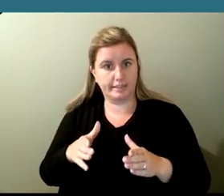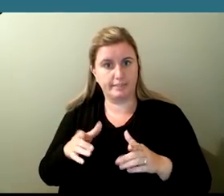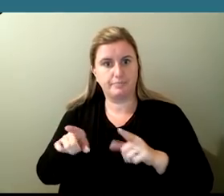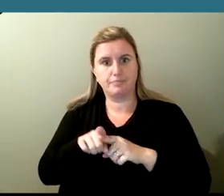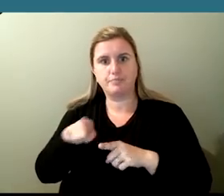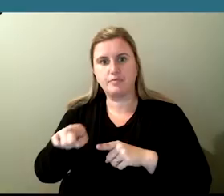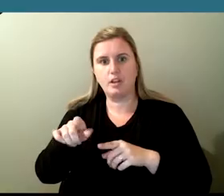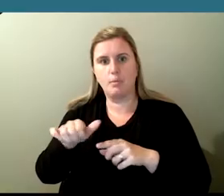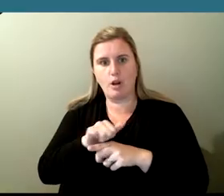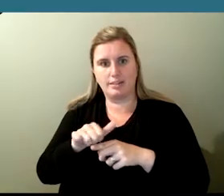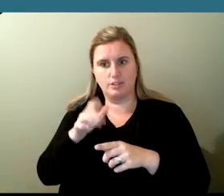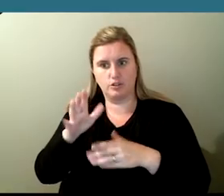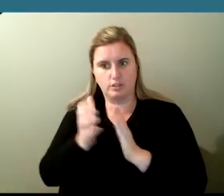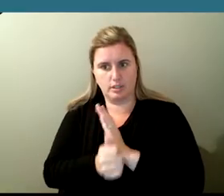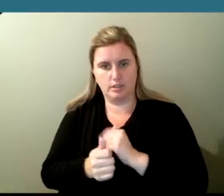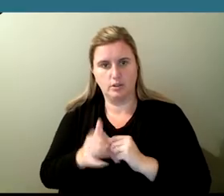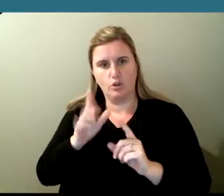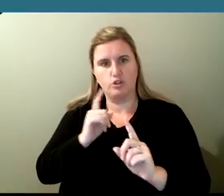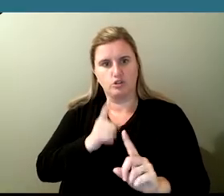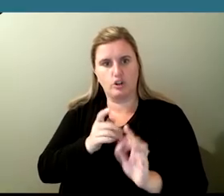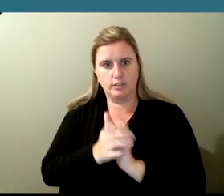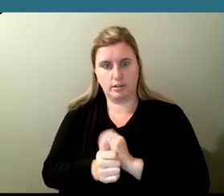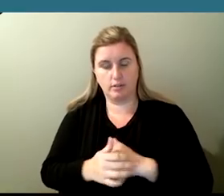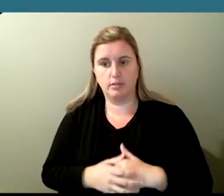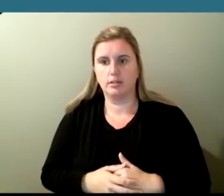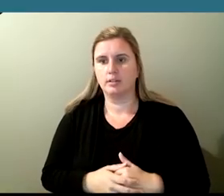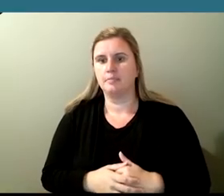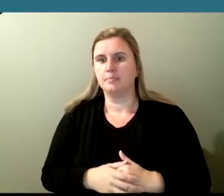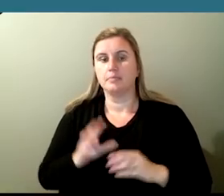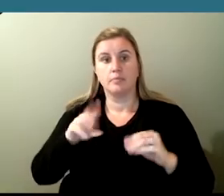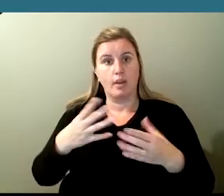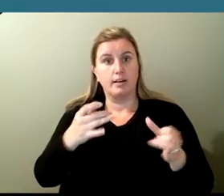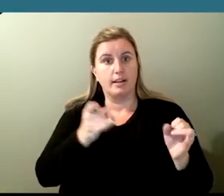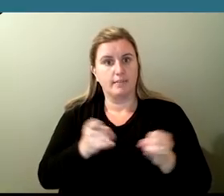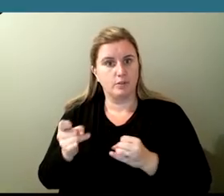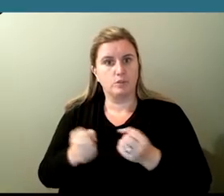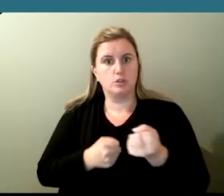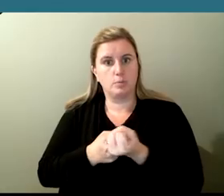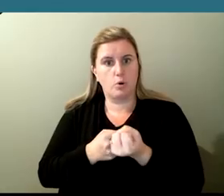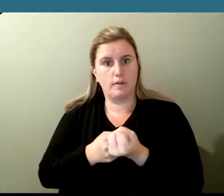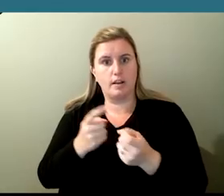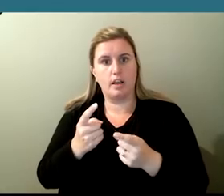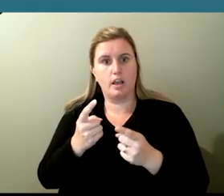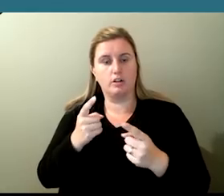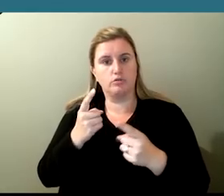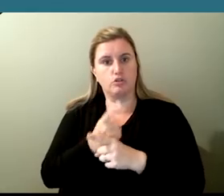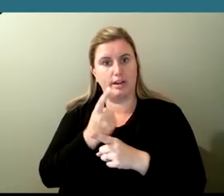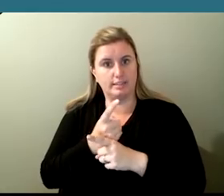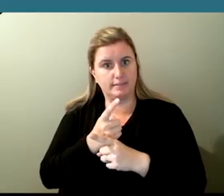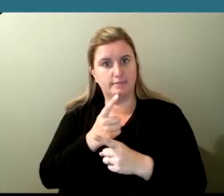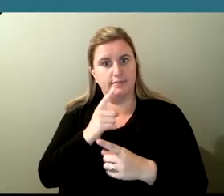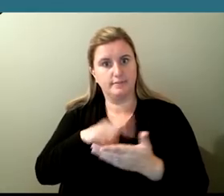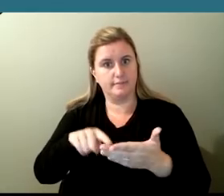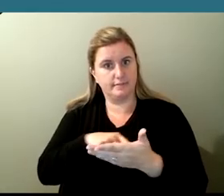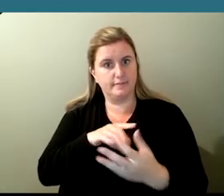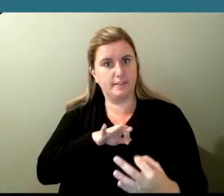practice the performing skill, the target skill. So provide individualized, supportive, and corrective feedback. So again, our